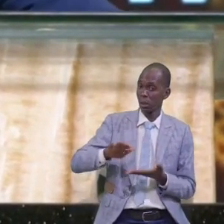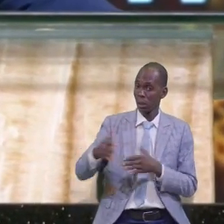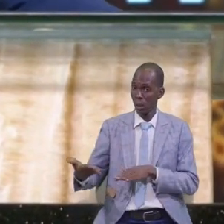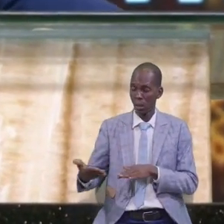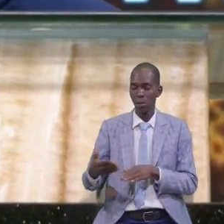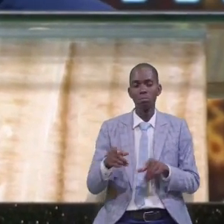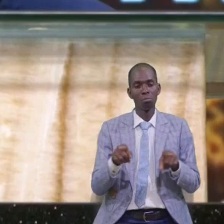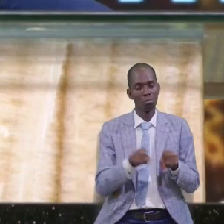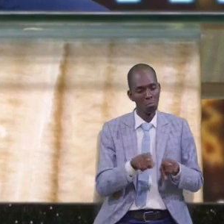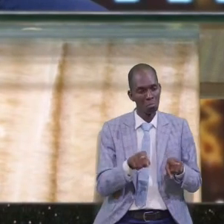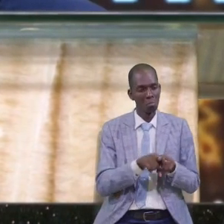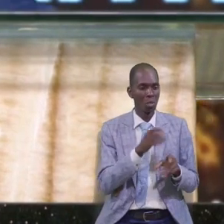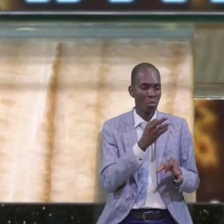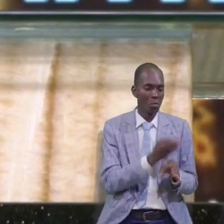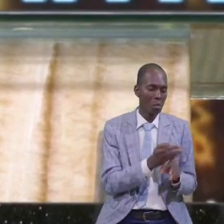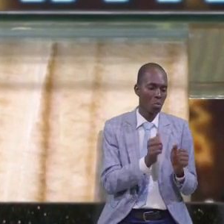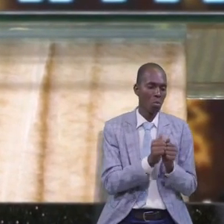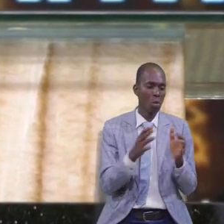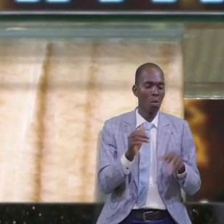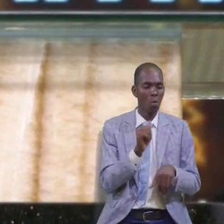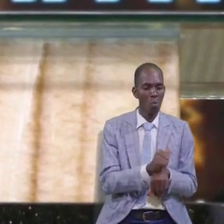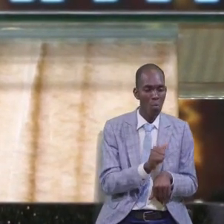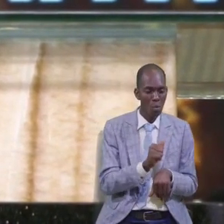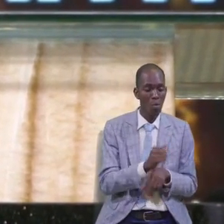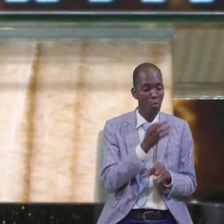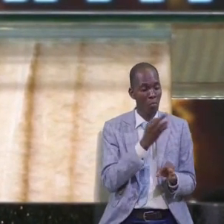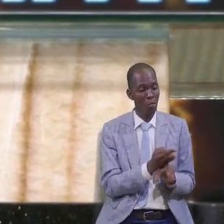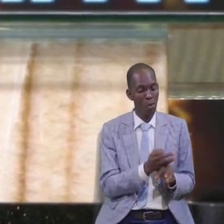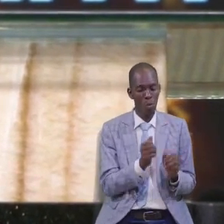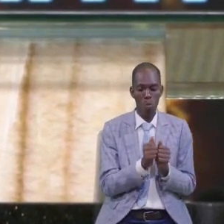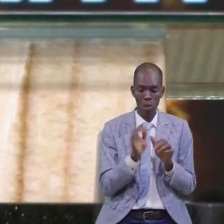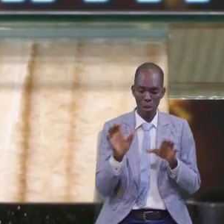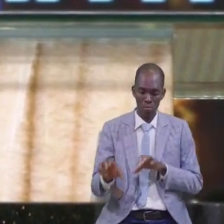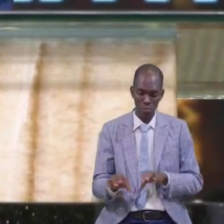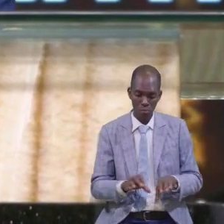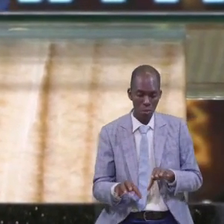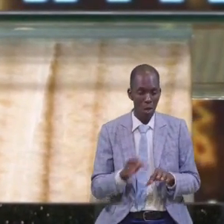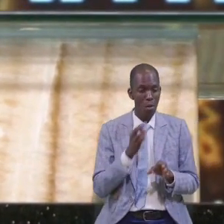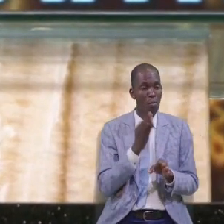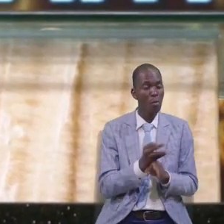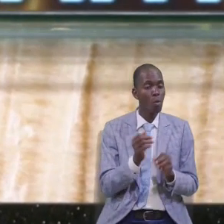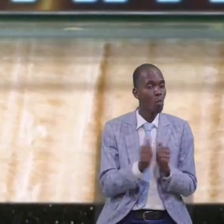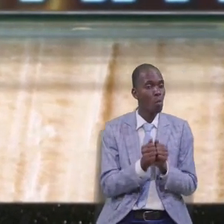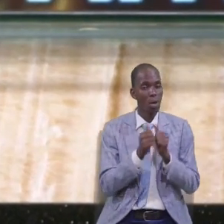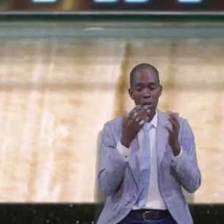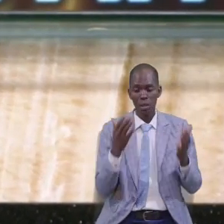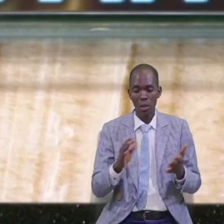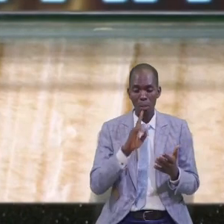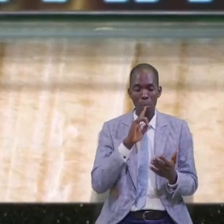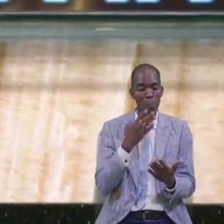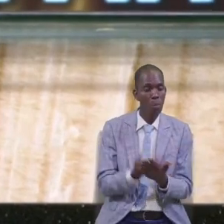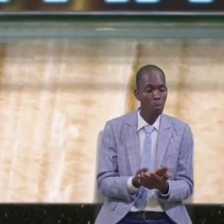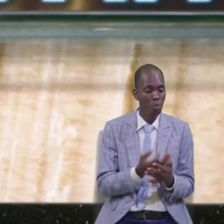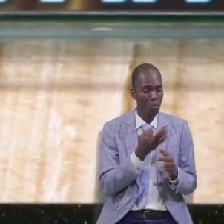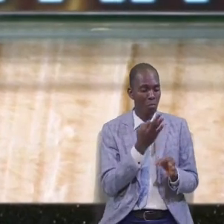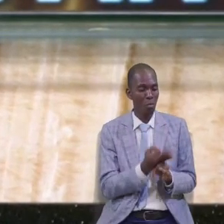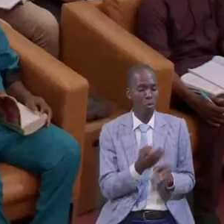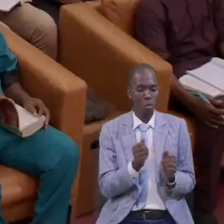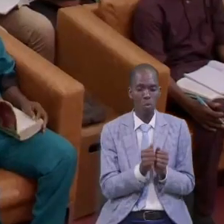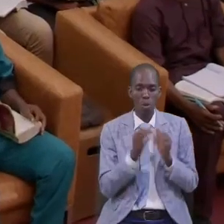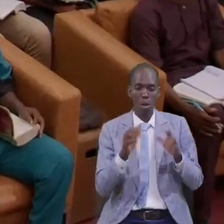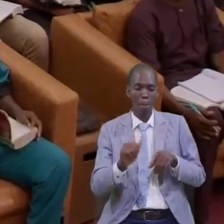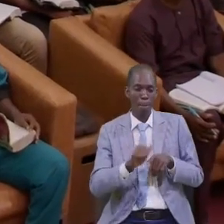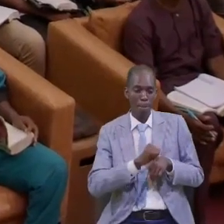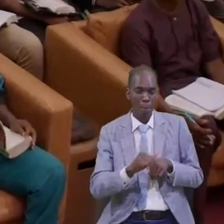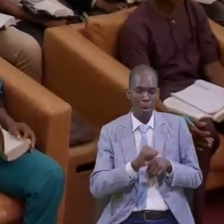faith without works, faith without action, faith without evidence, faith without